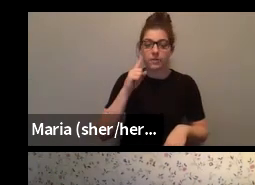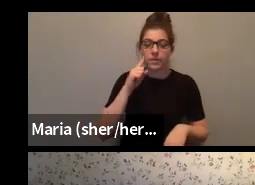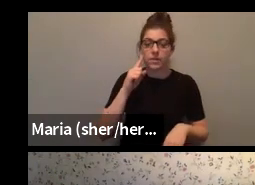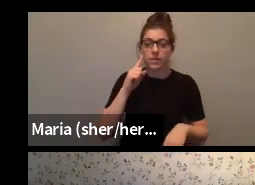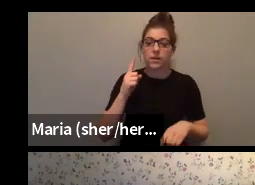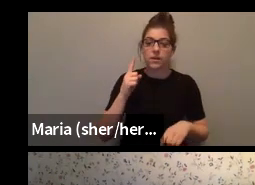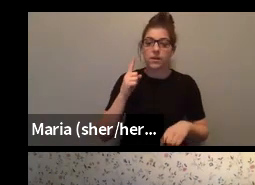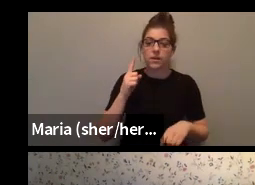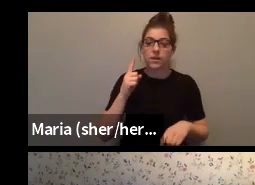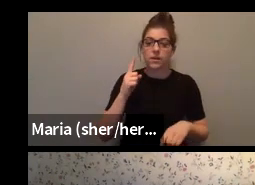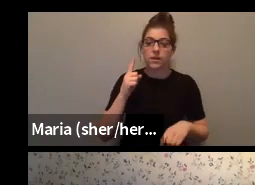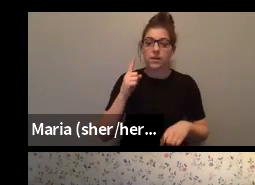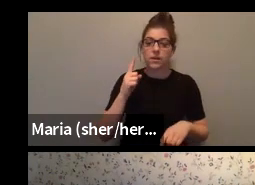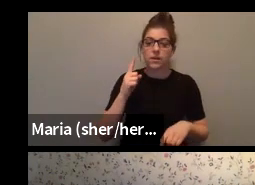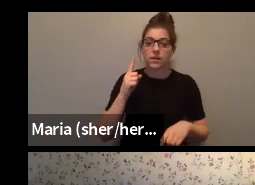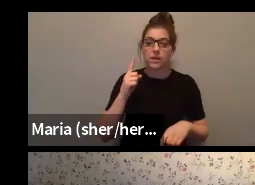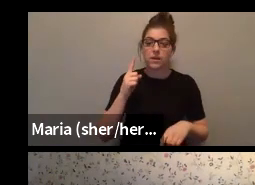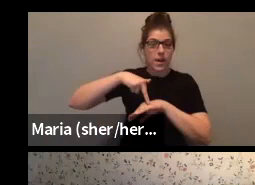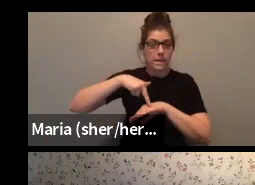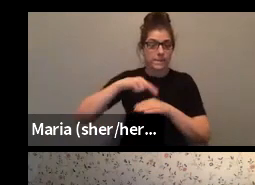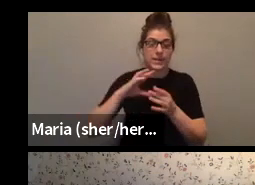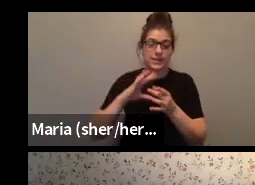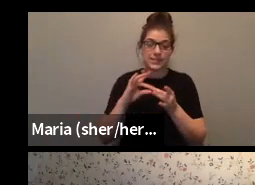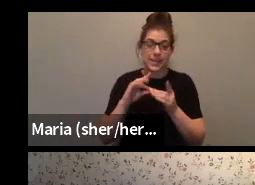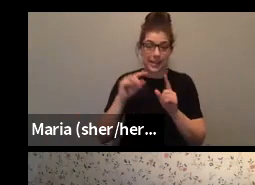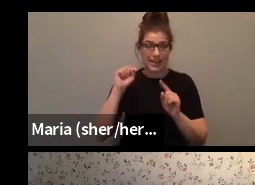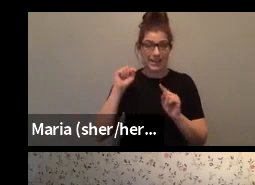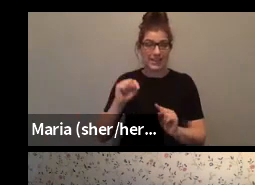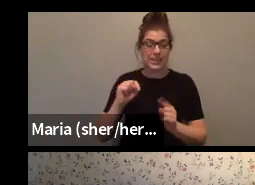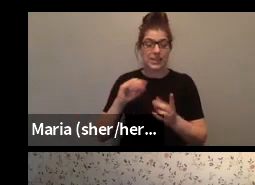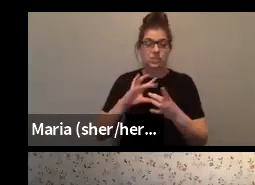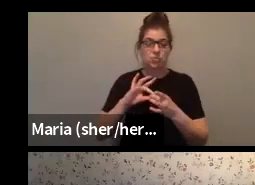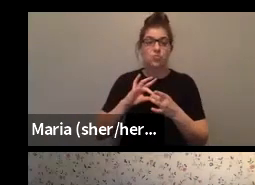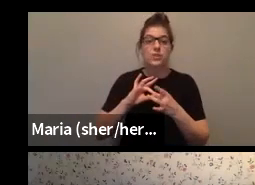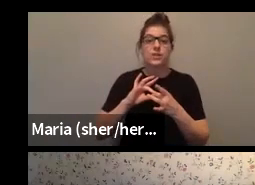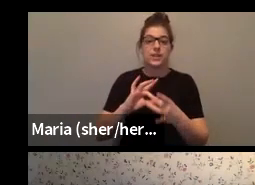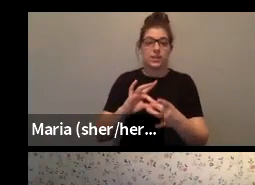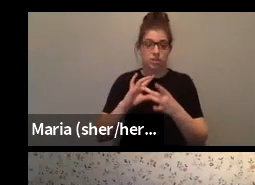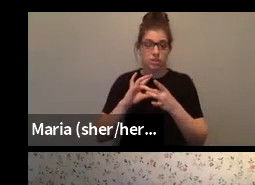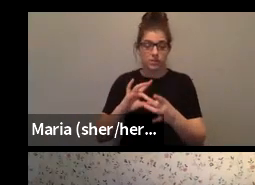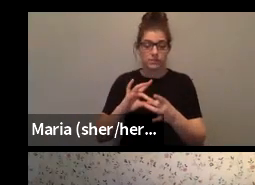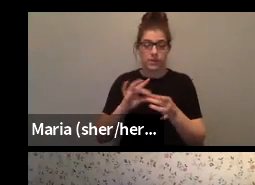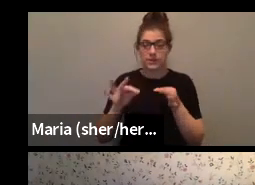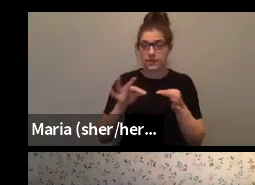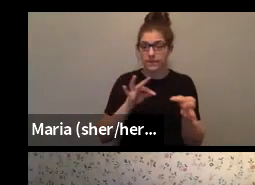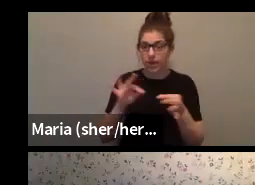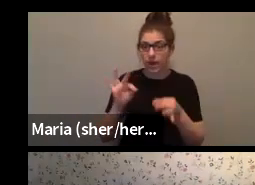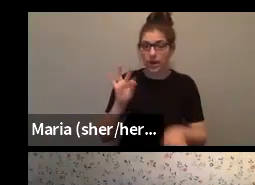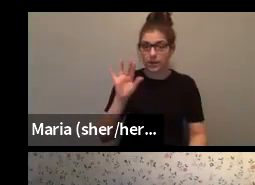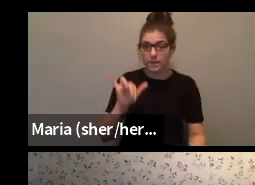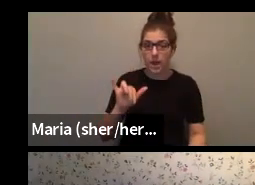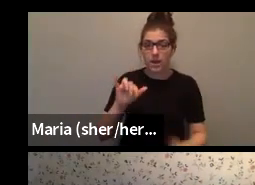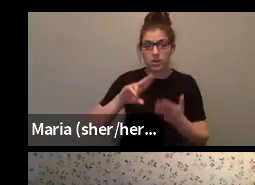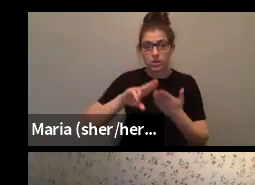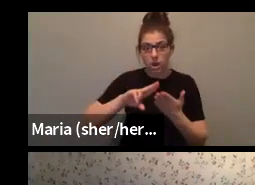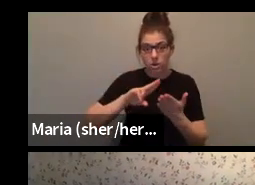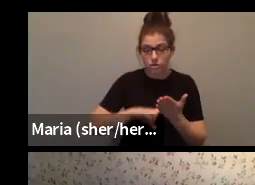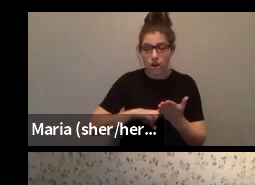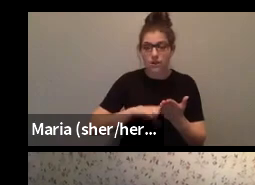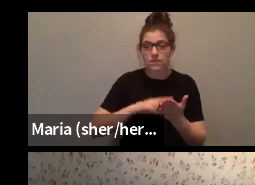said, this is these relationships as defined by contracts and fees and